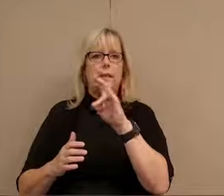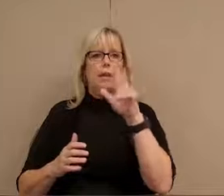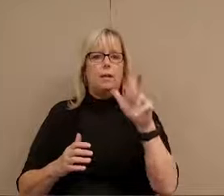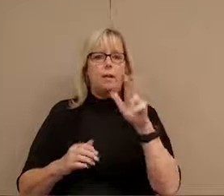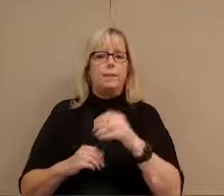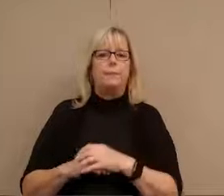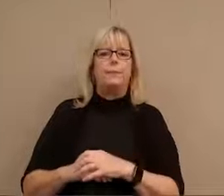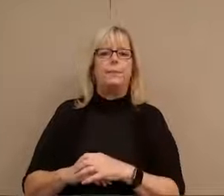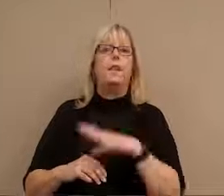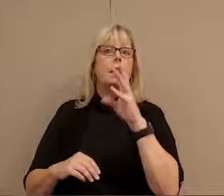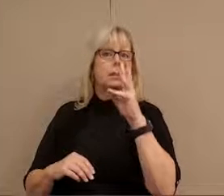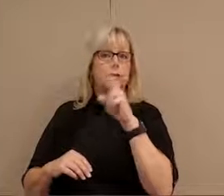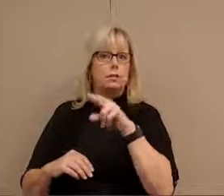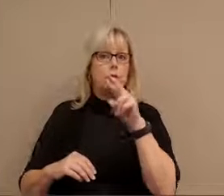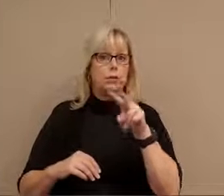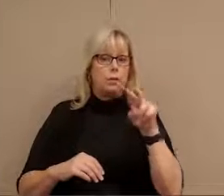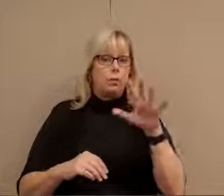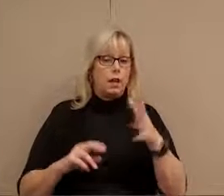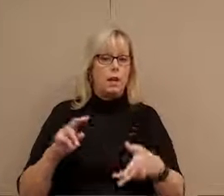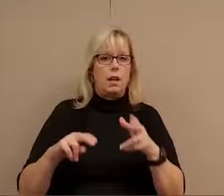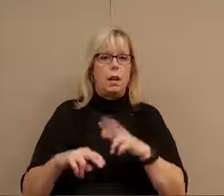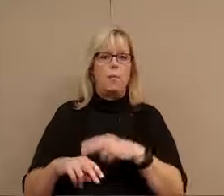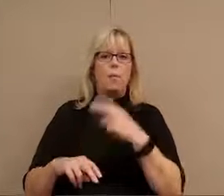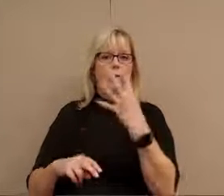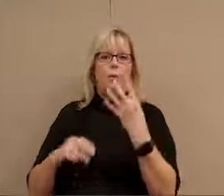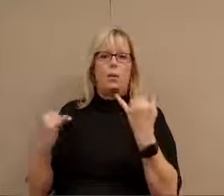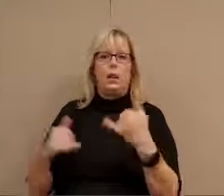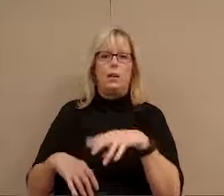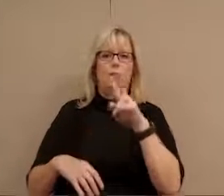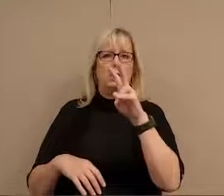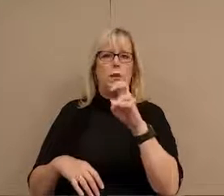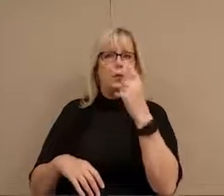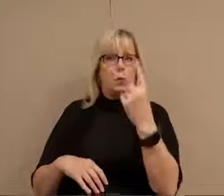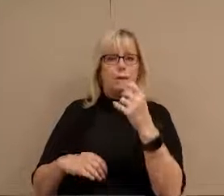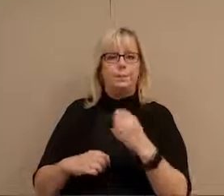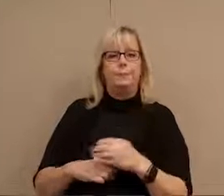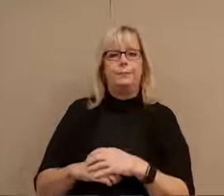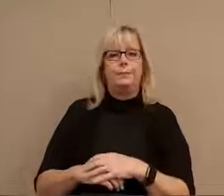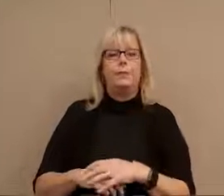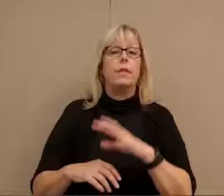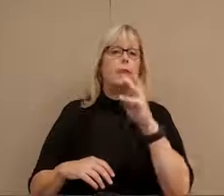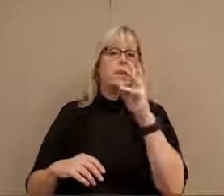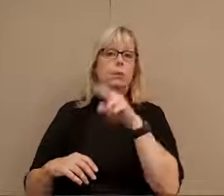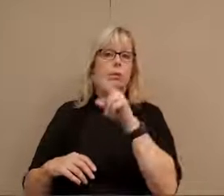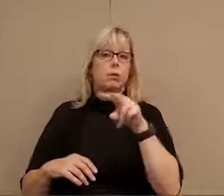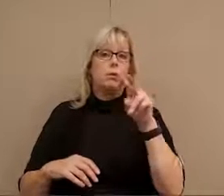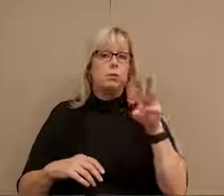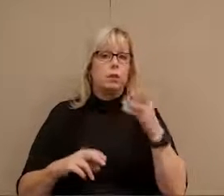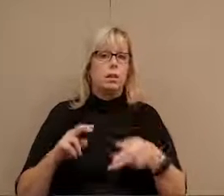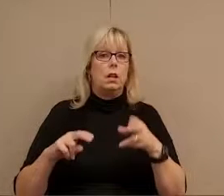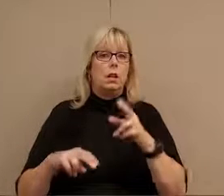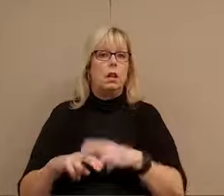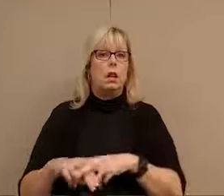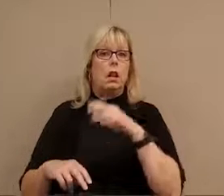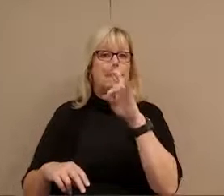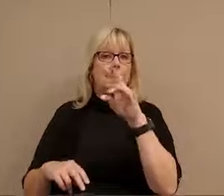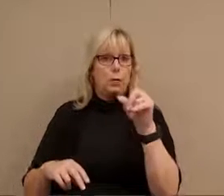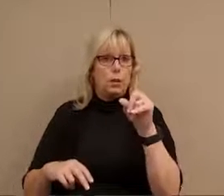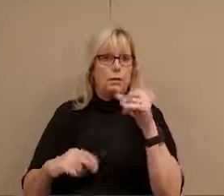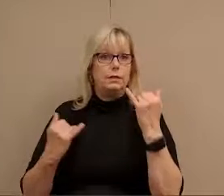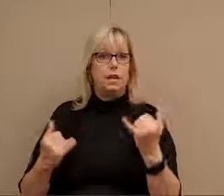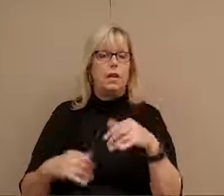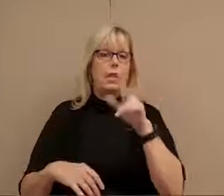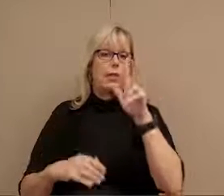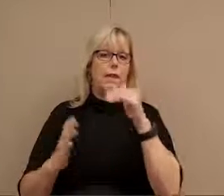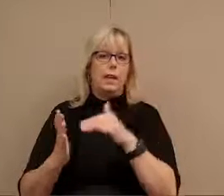2,173. 62225 up 4 to 201. 62226 up 71